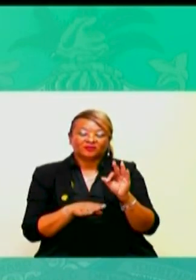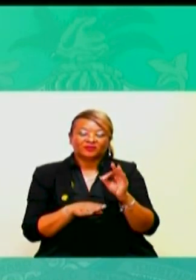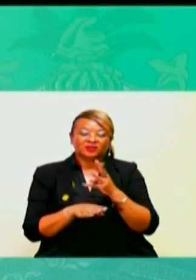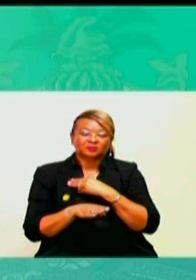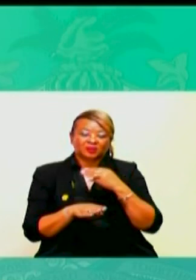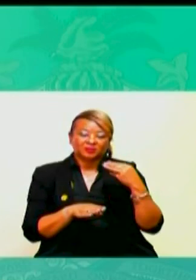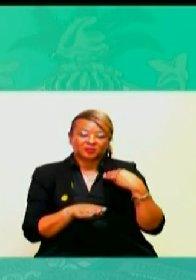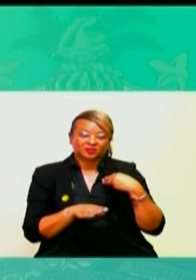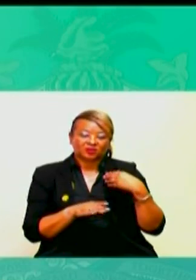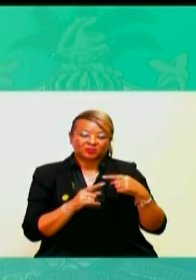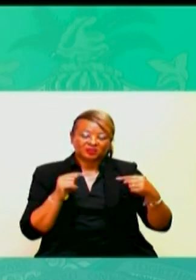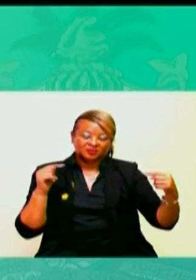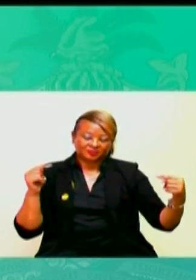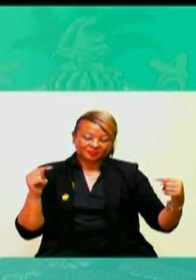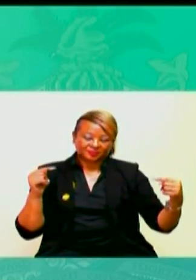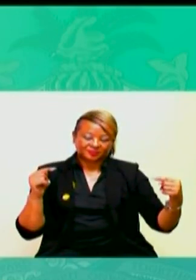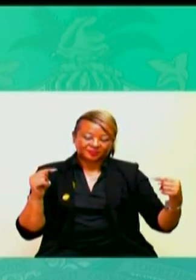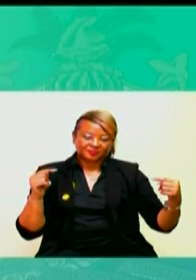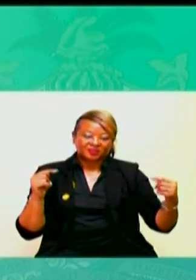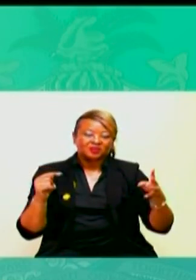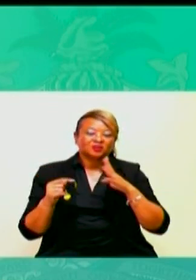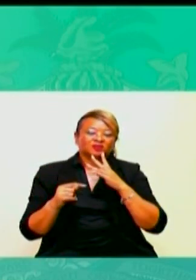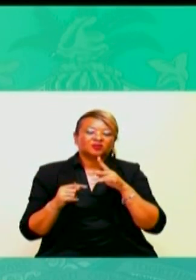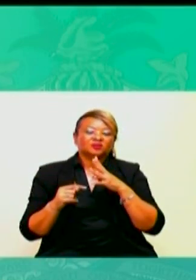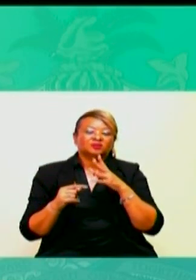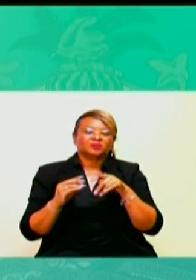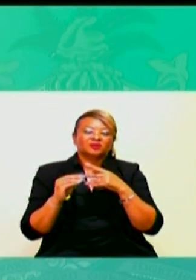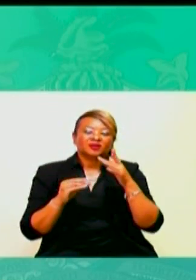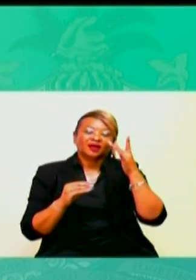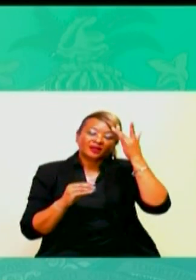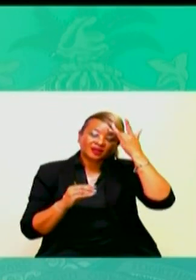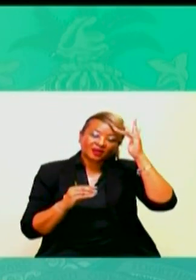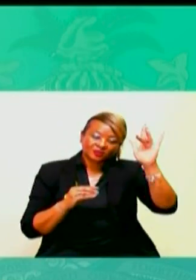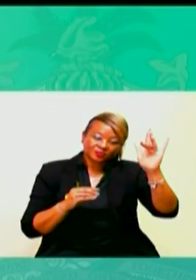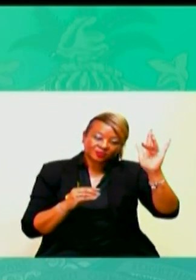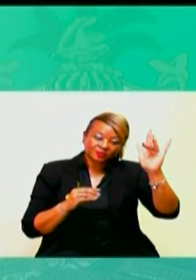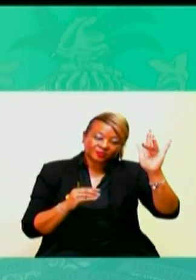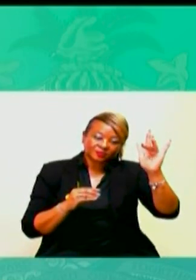members opposite. You speak to their intellectual